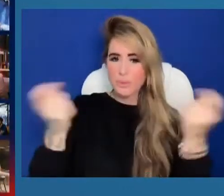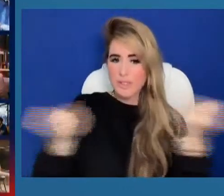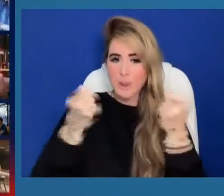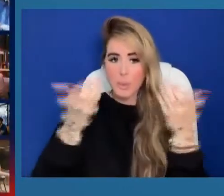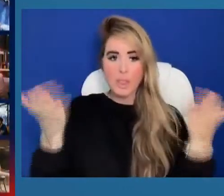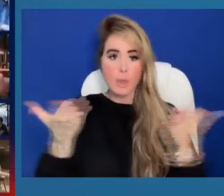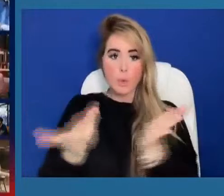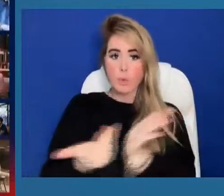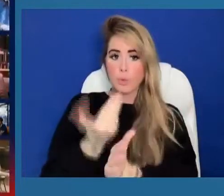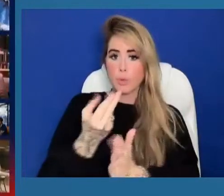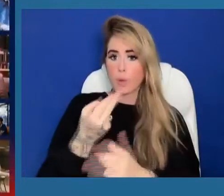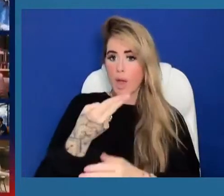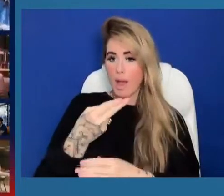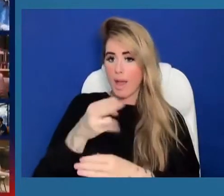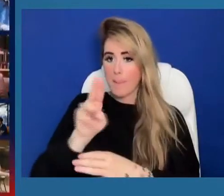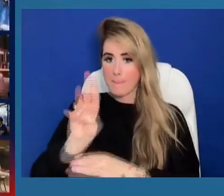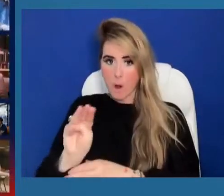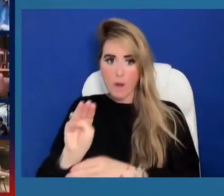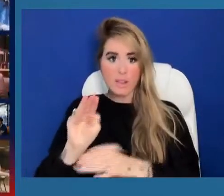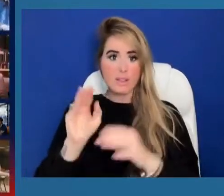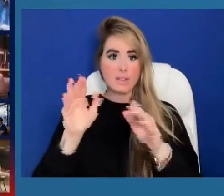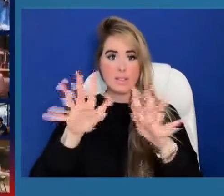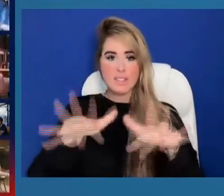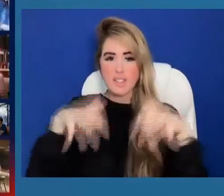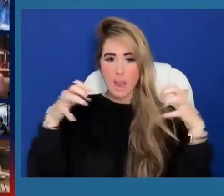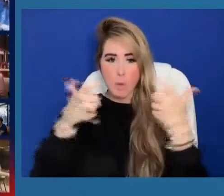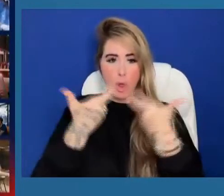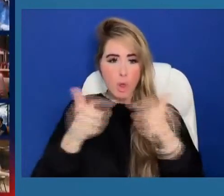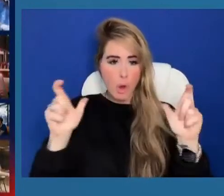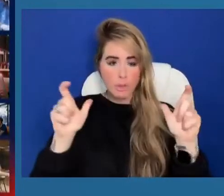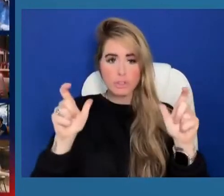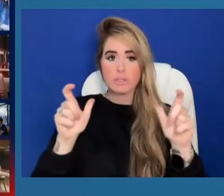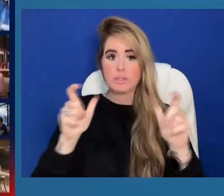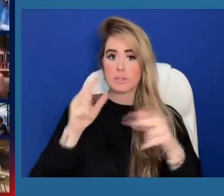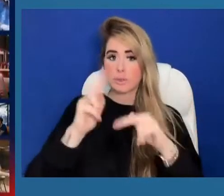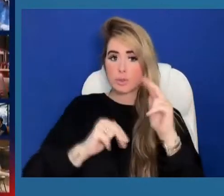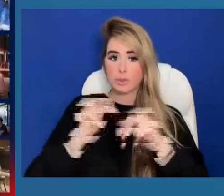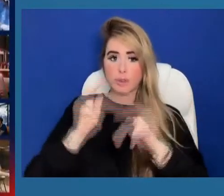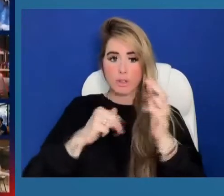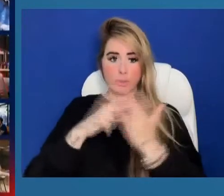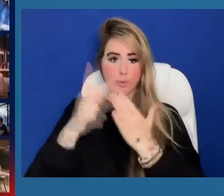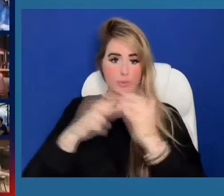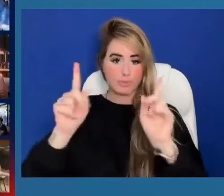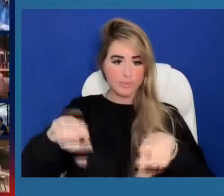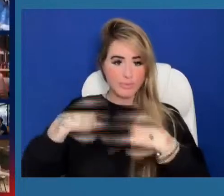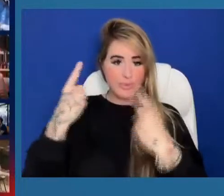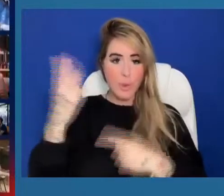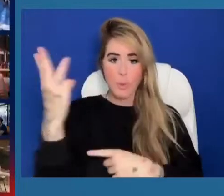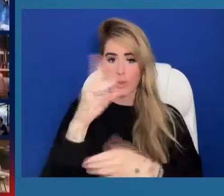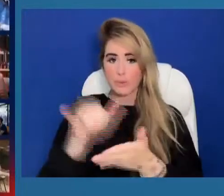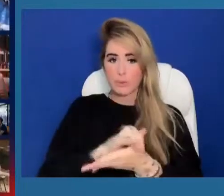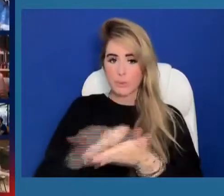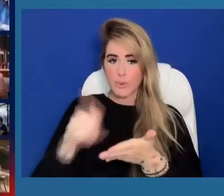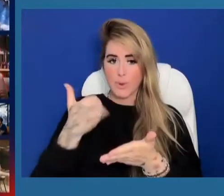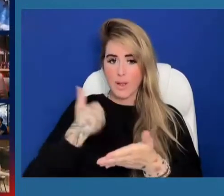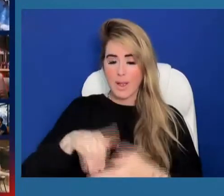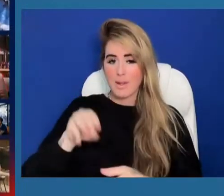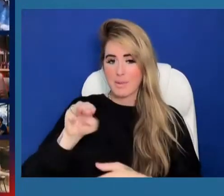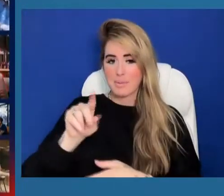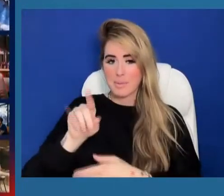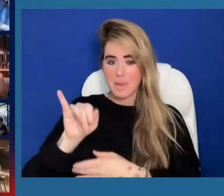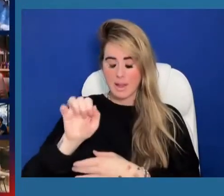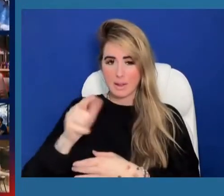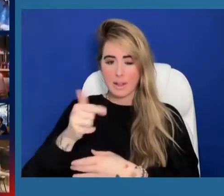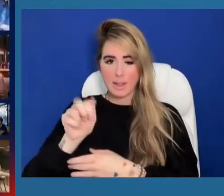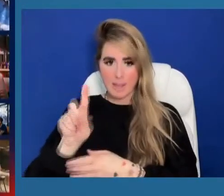Highmark Stadium, the largest construction project in the history of Western New York. I'm Maddie Glab, the team reporter for the Bills,